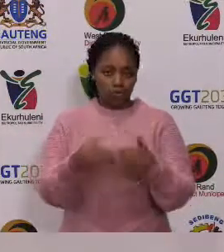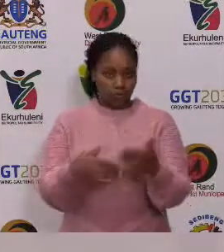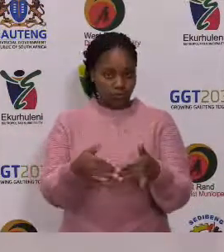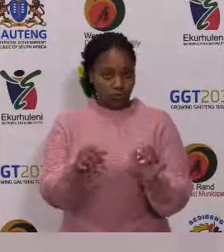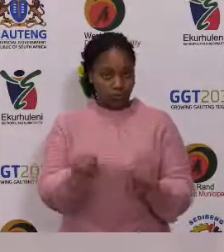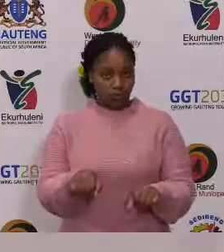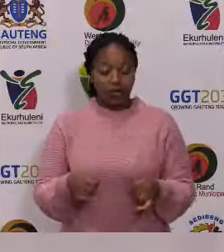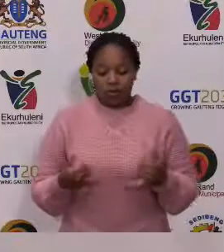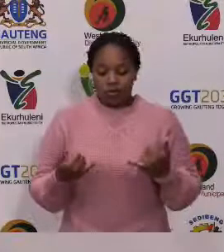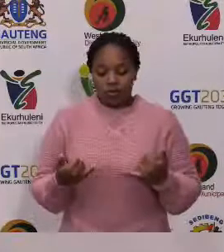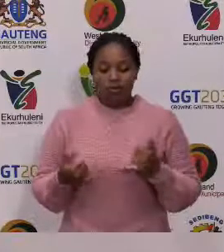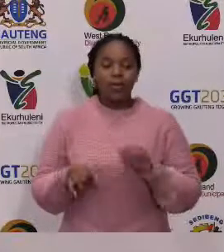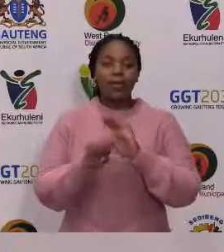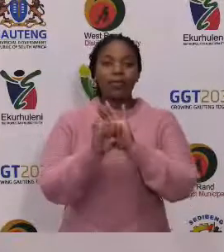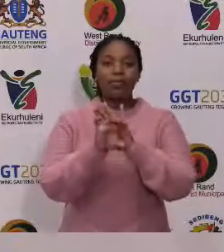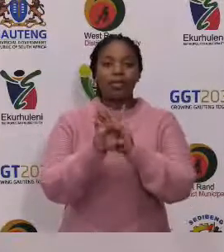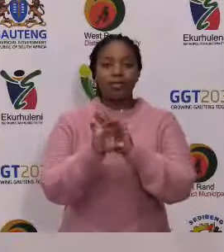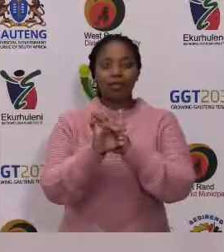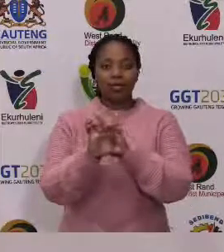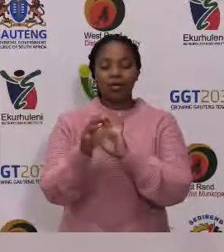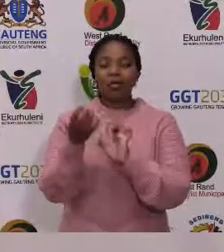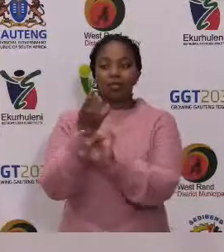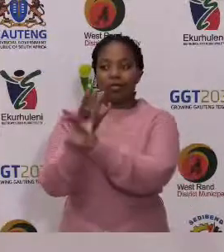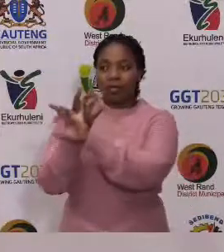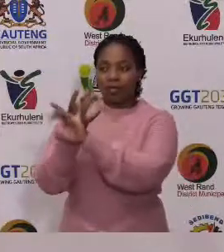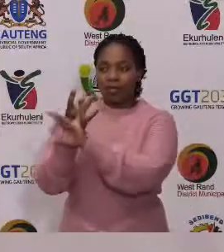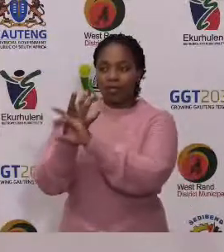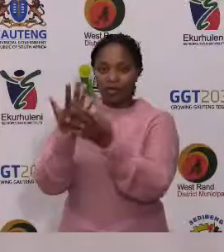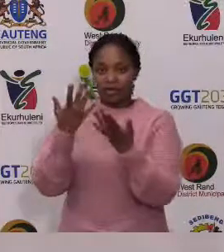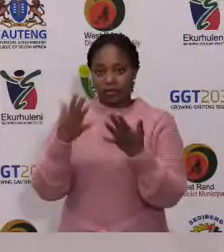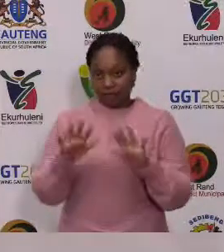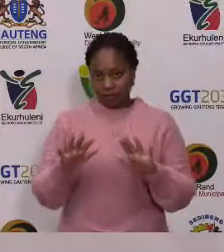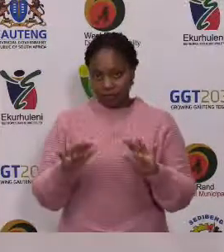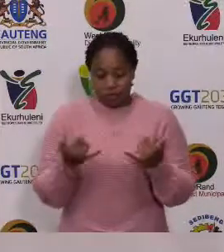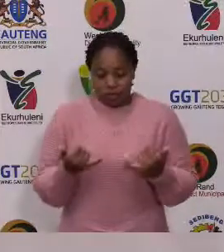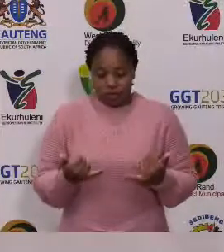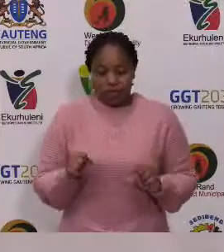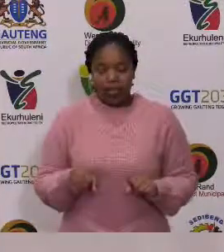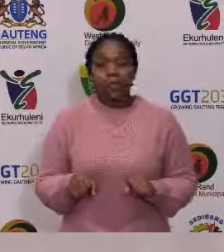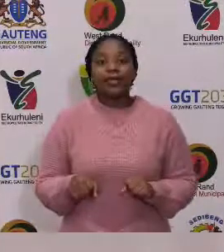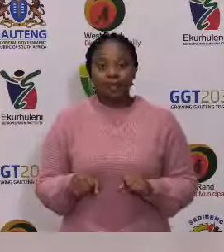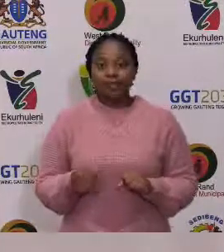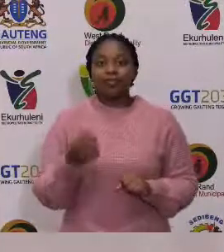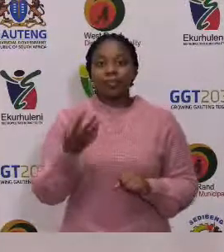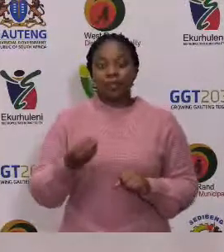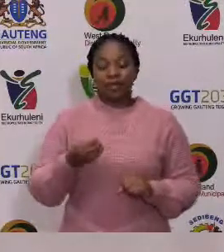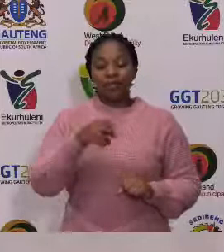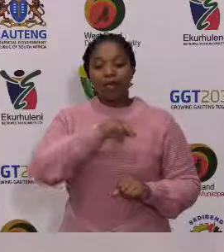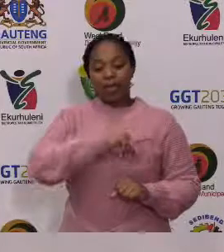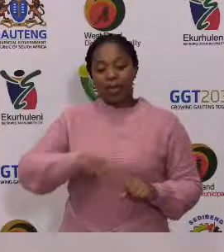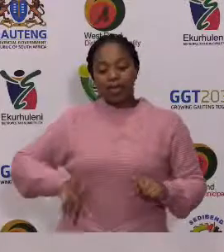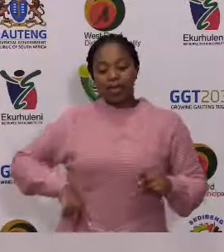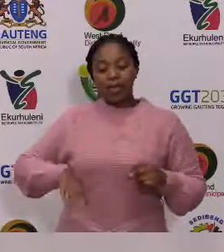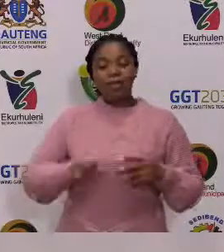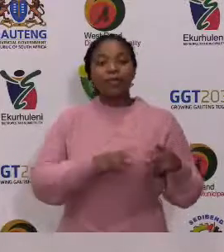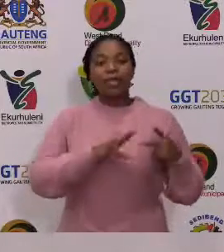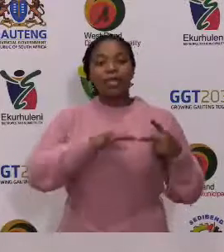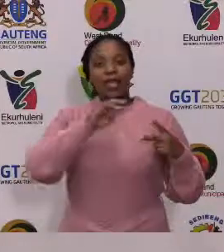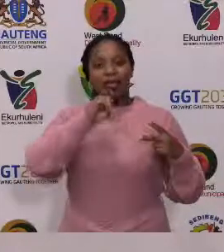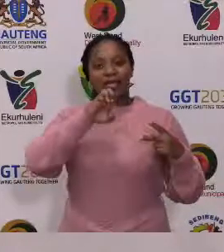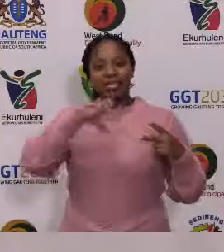briefing, and we have the Premier and the MEC for Health and the MEC for